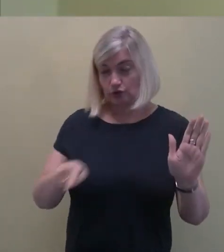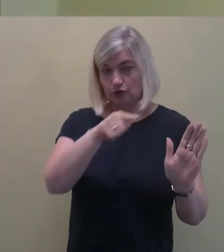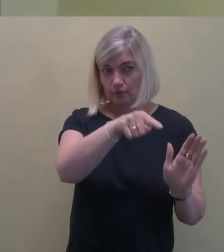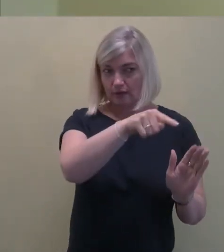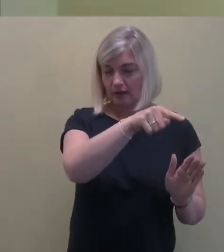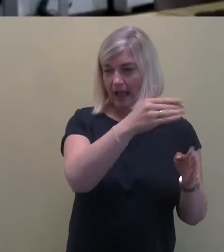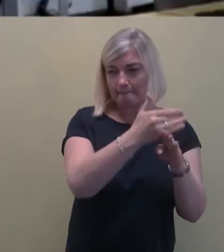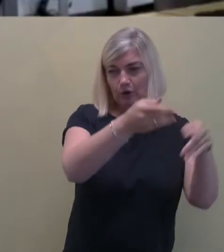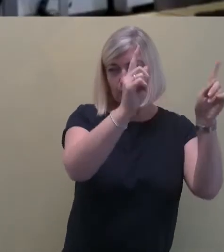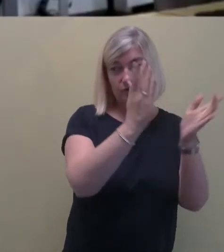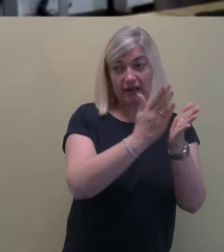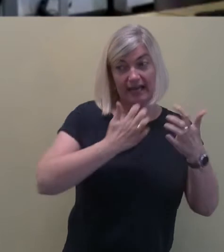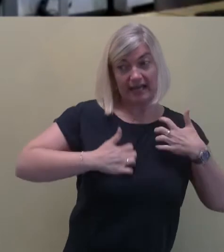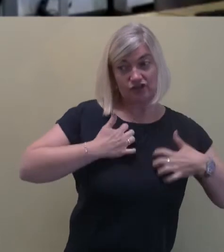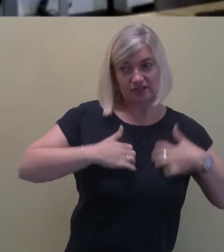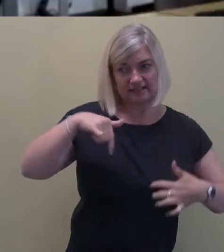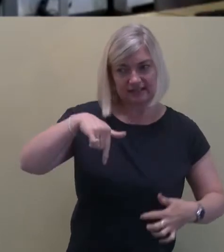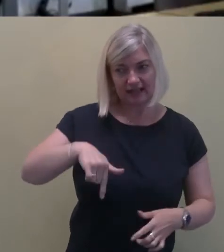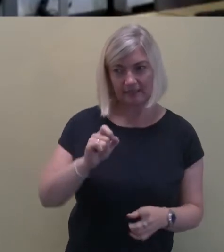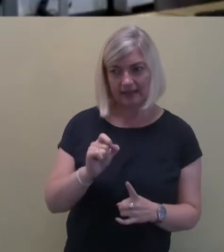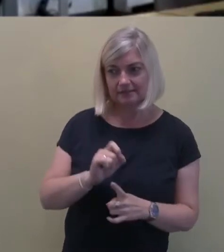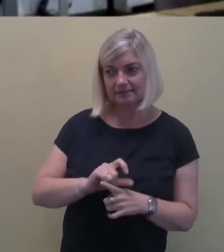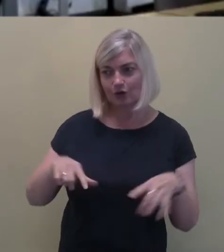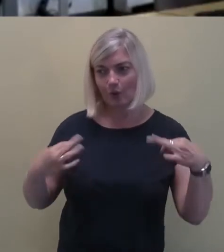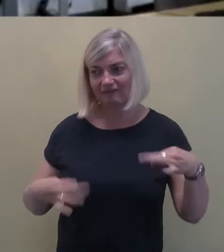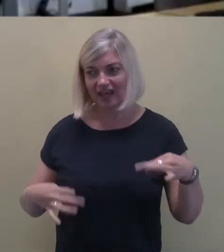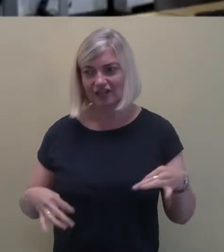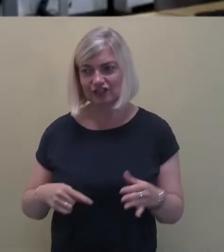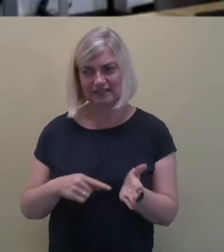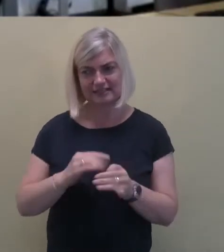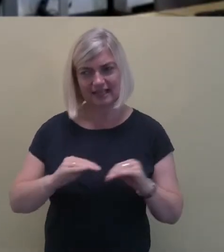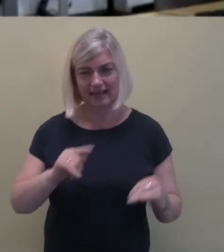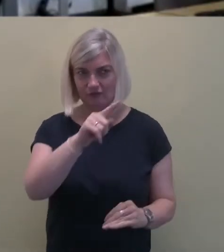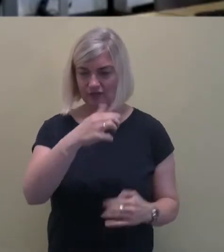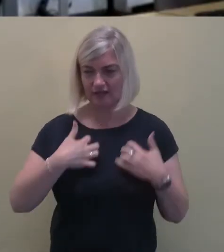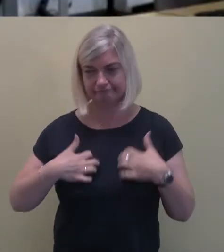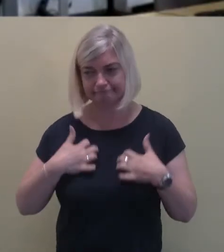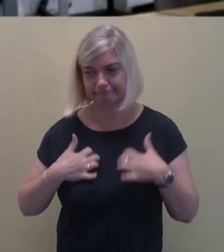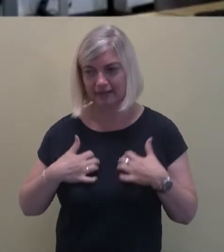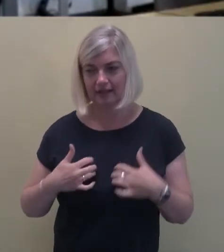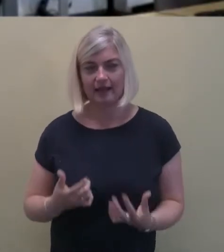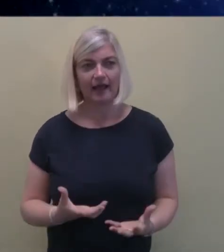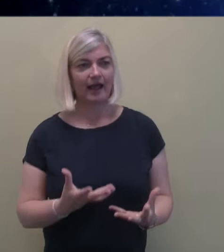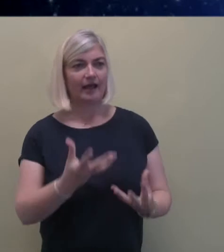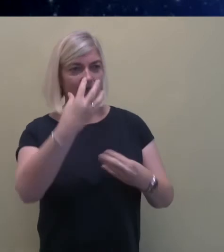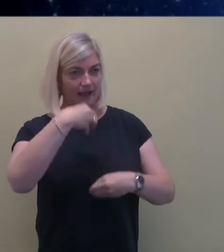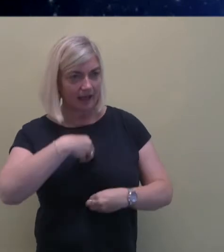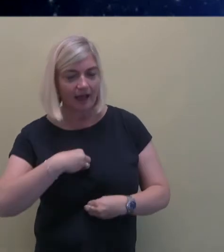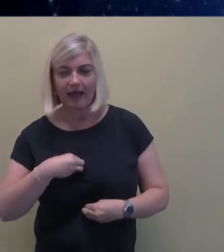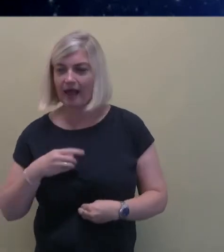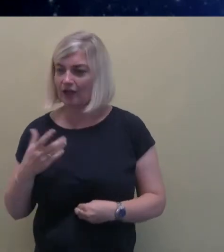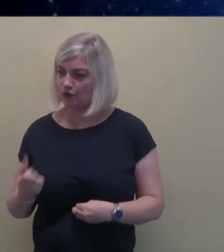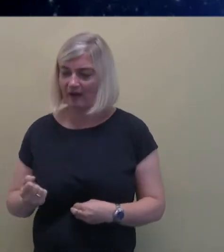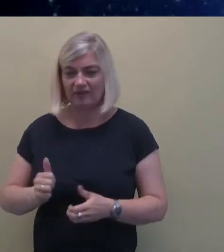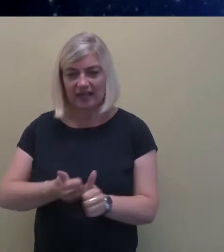have to do in those sort of careers. That sounds absolutely fantastic, really, really good. Neil did mention about this is like